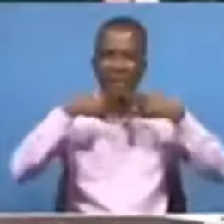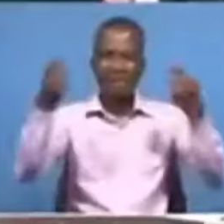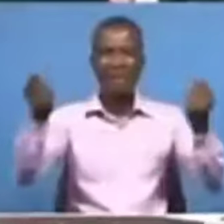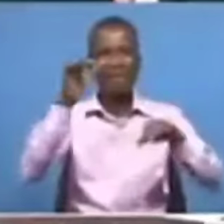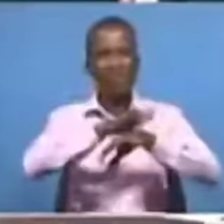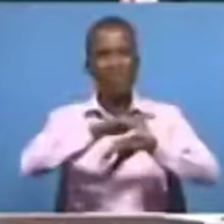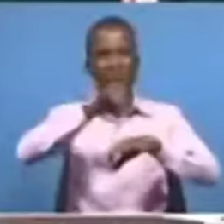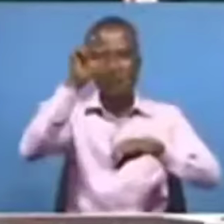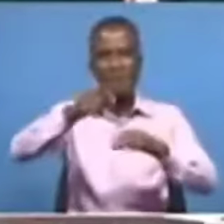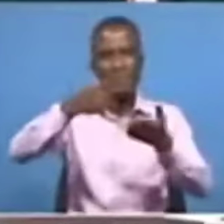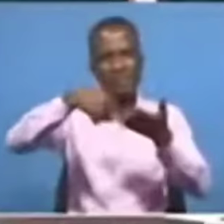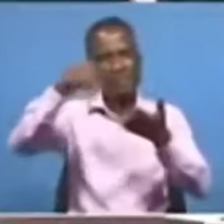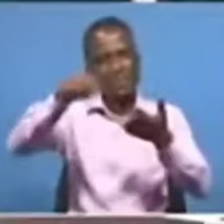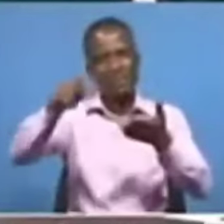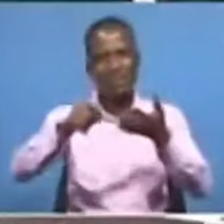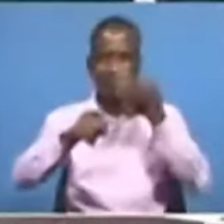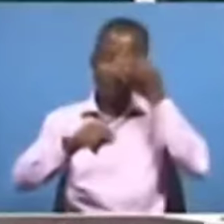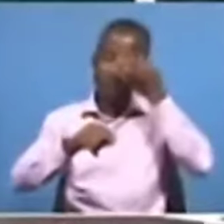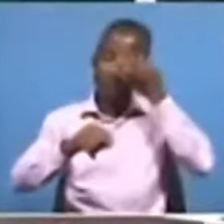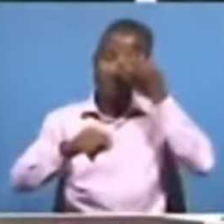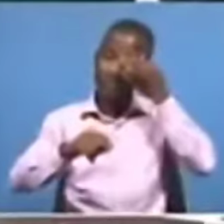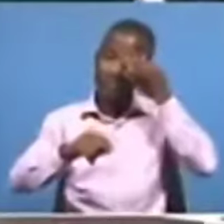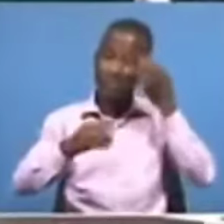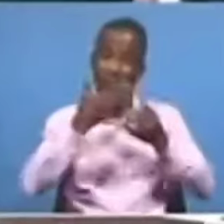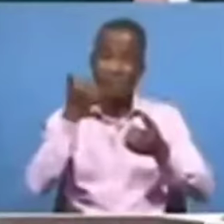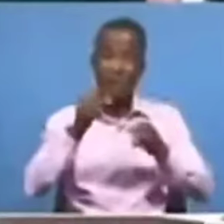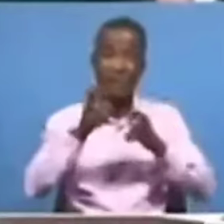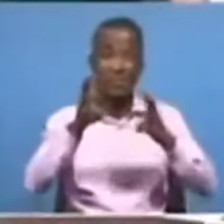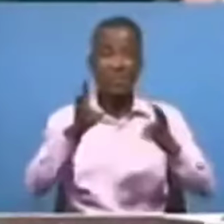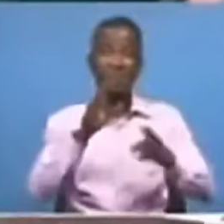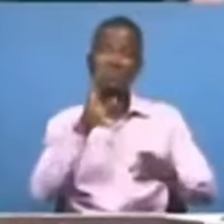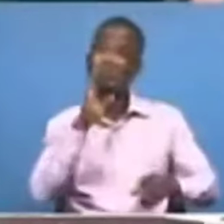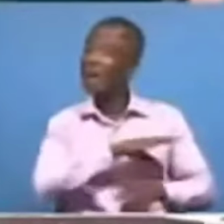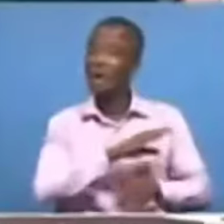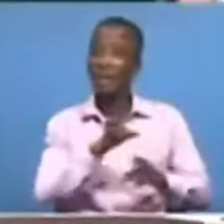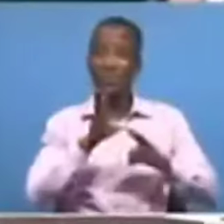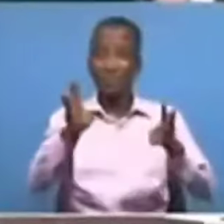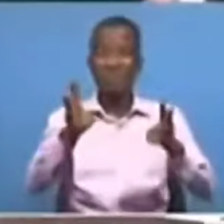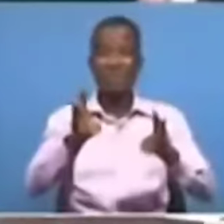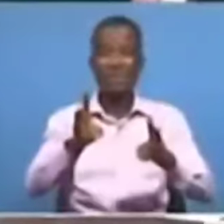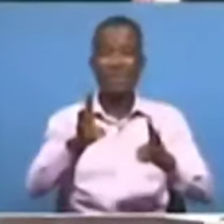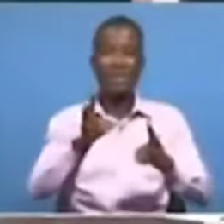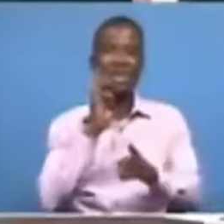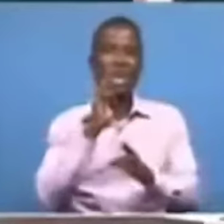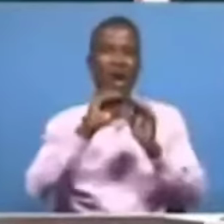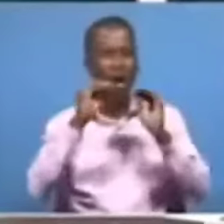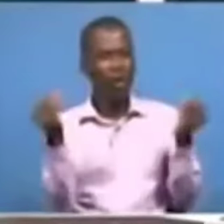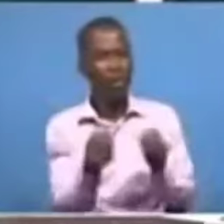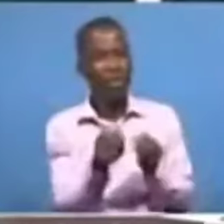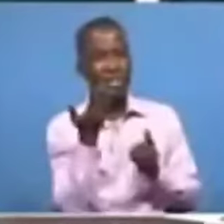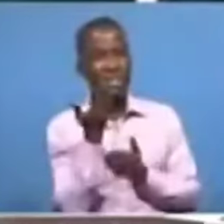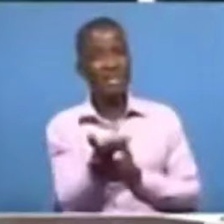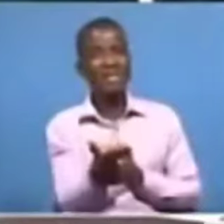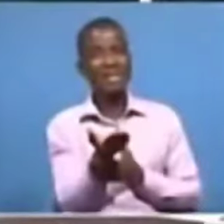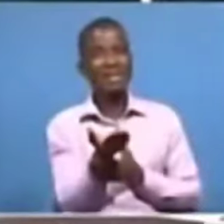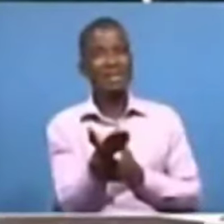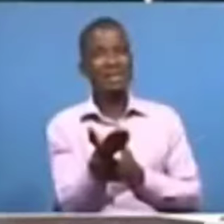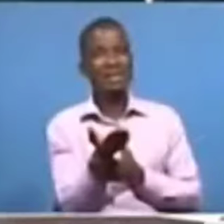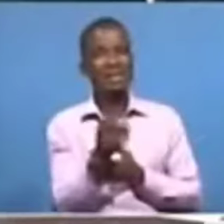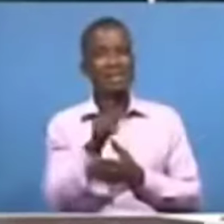error through unlawful means. It is this same returning officer and her office who have sought